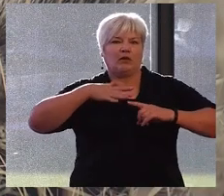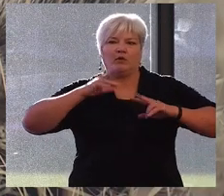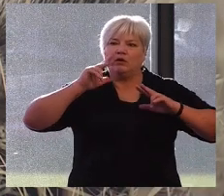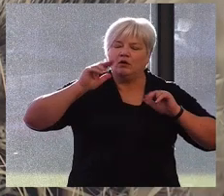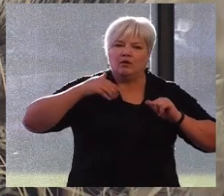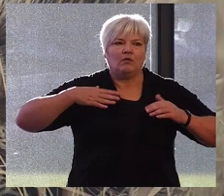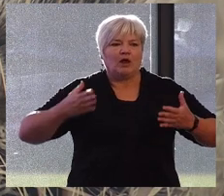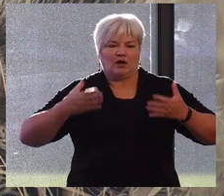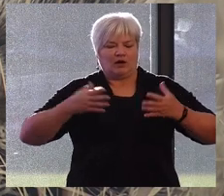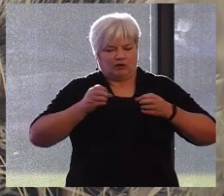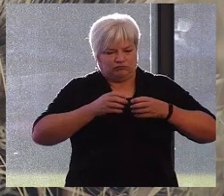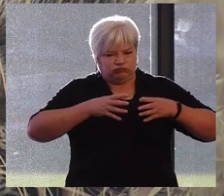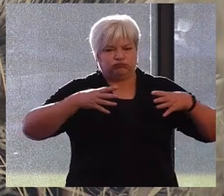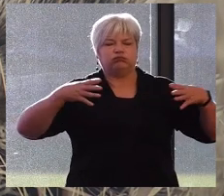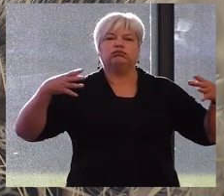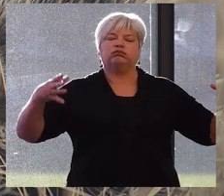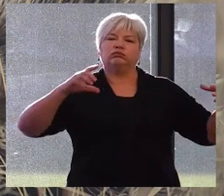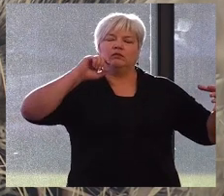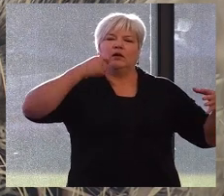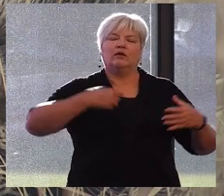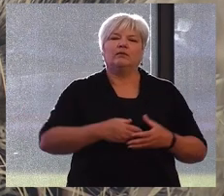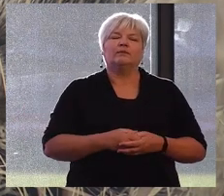for it and nurture it. And